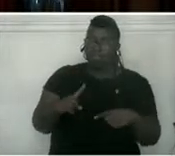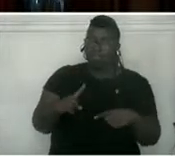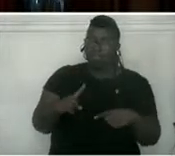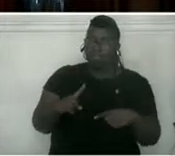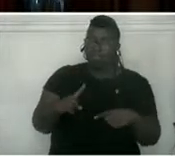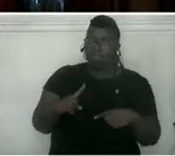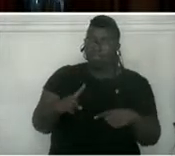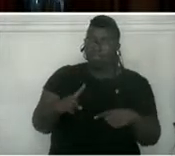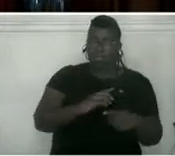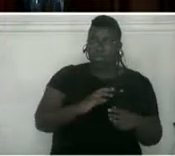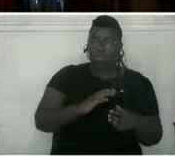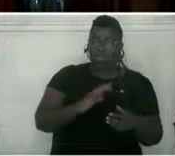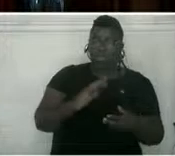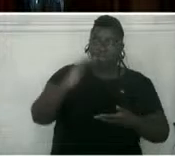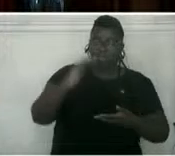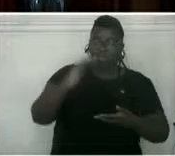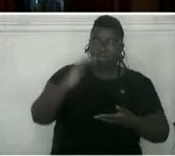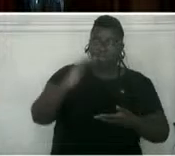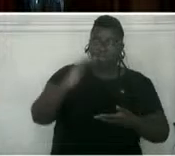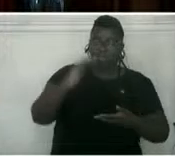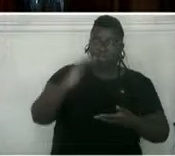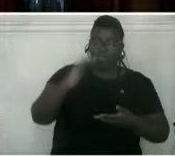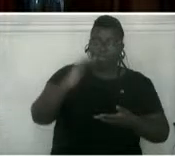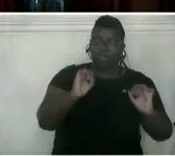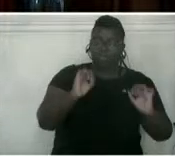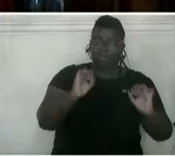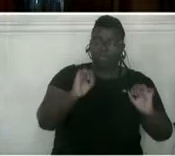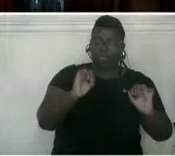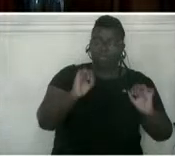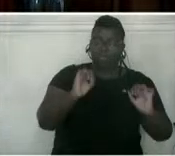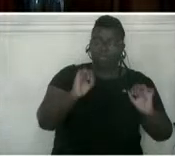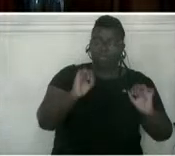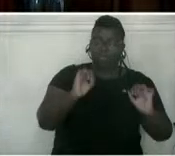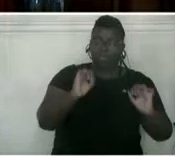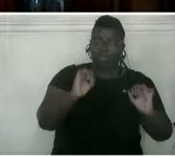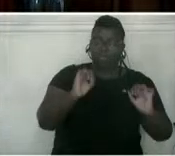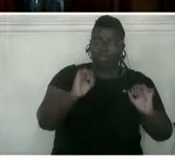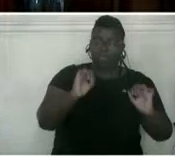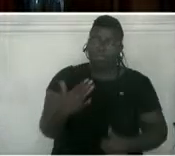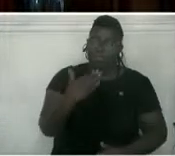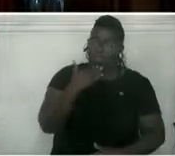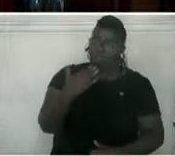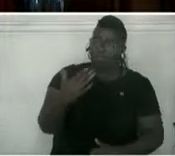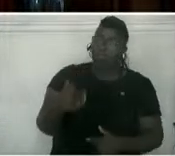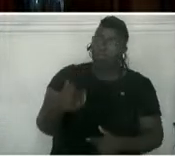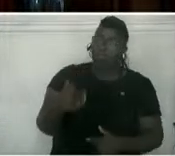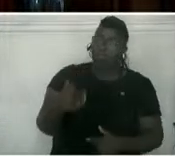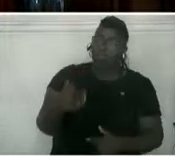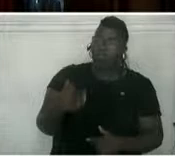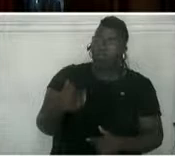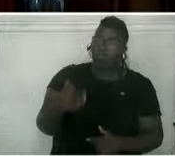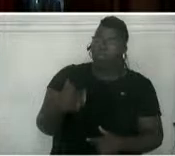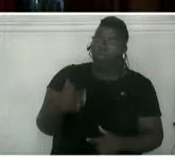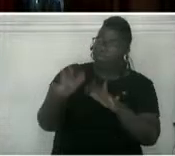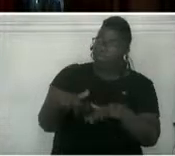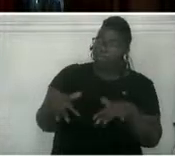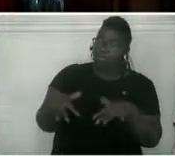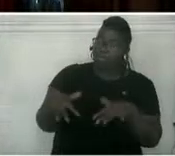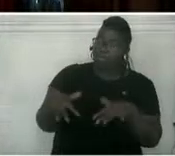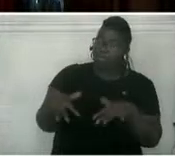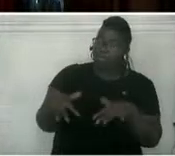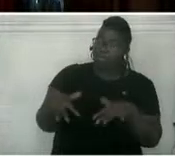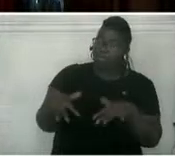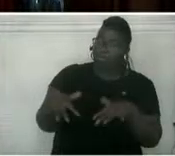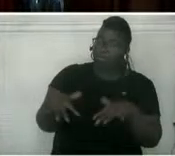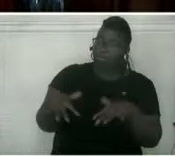your guests and your stakeholders so that they can all not attend. Together with the members of this House, who are all others sitting